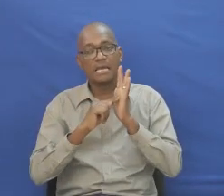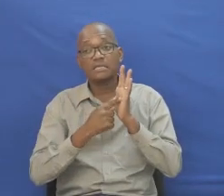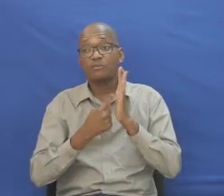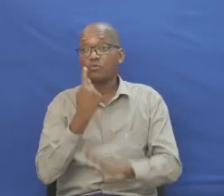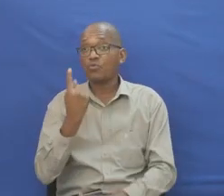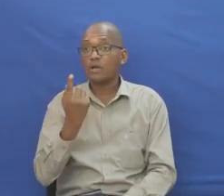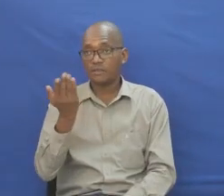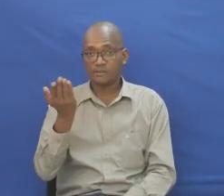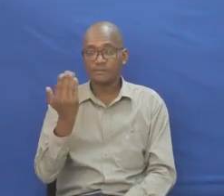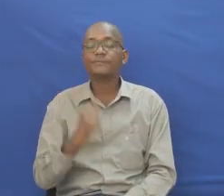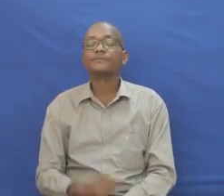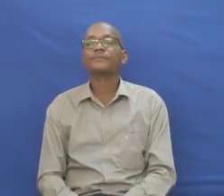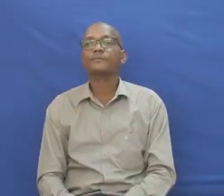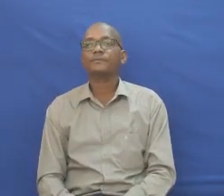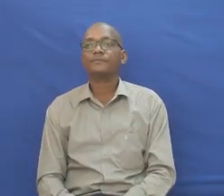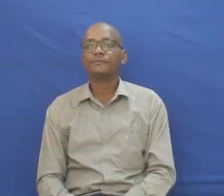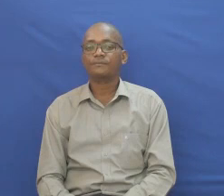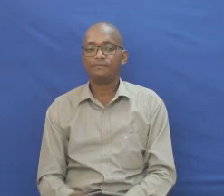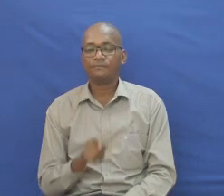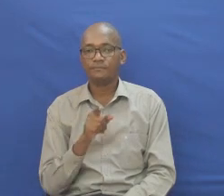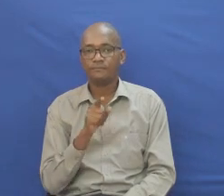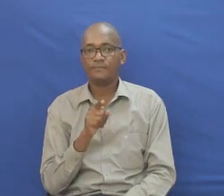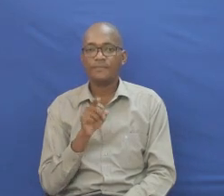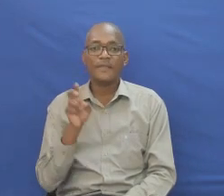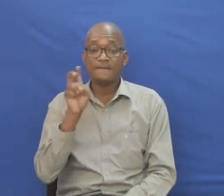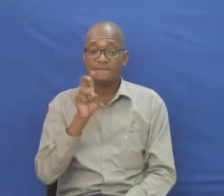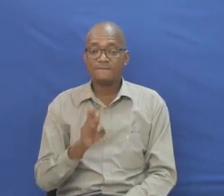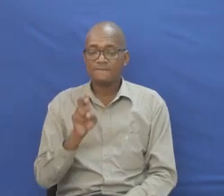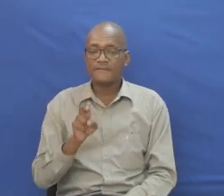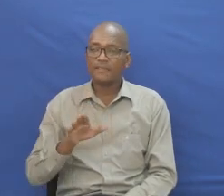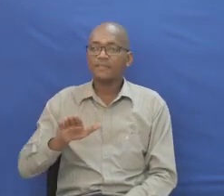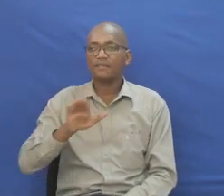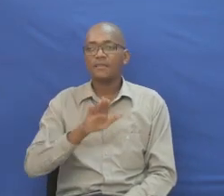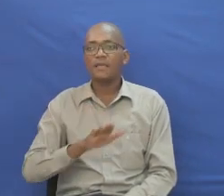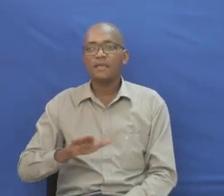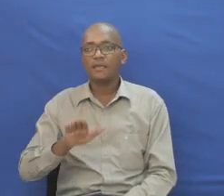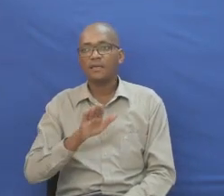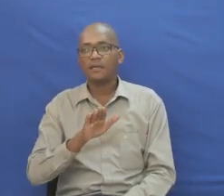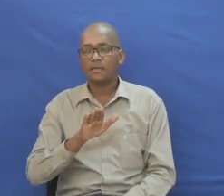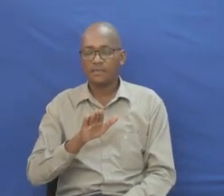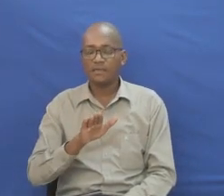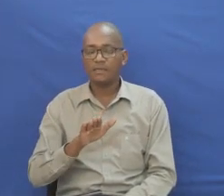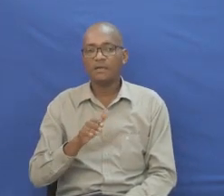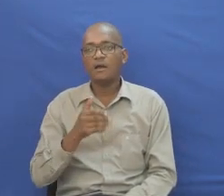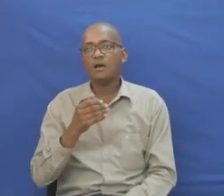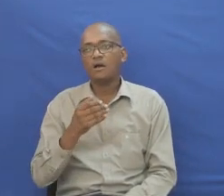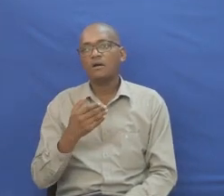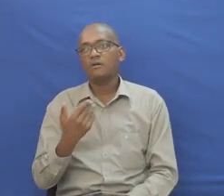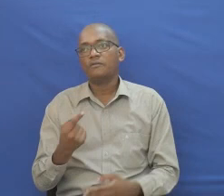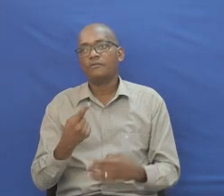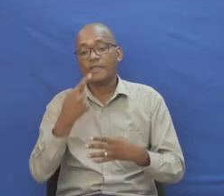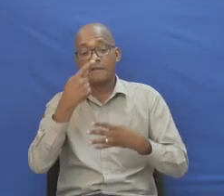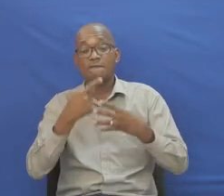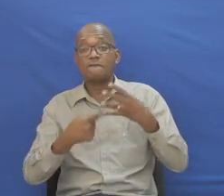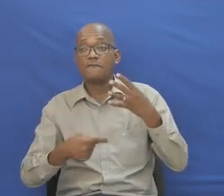1. Find the area of the following diagrams. Of the